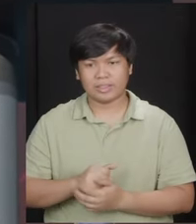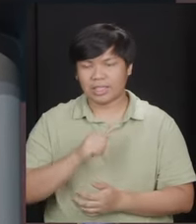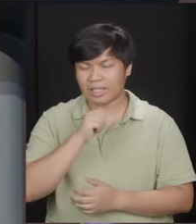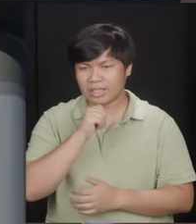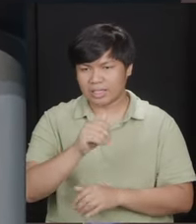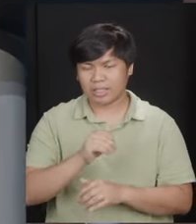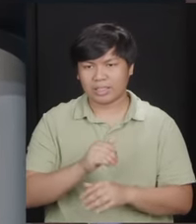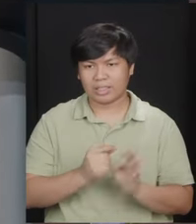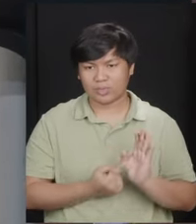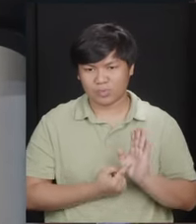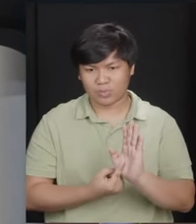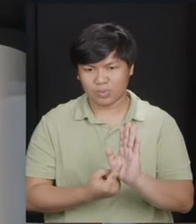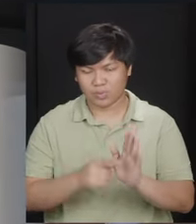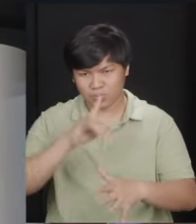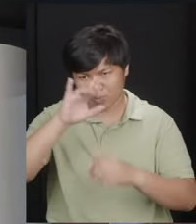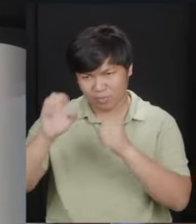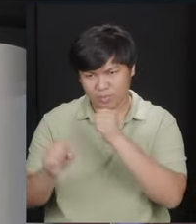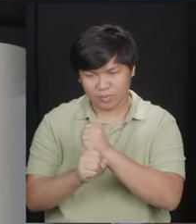betraying anyone's trust here.